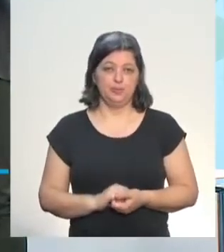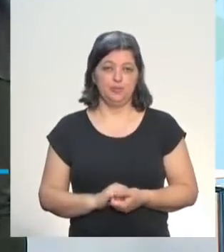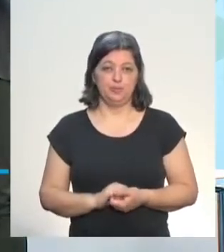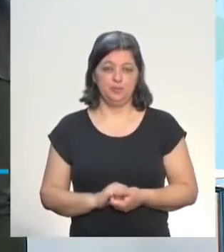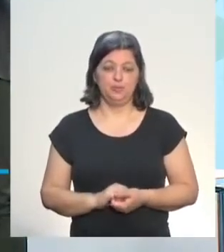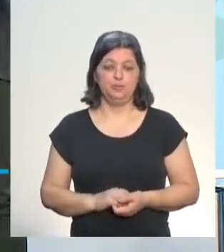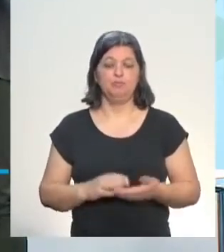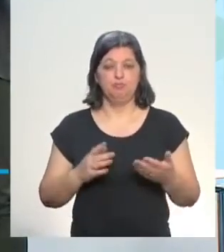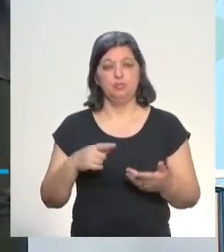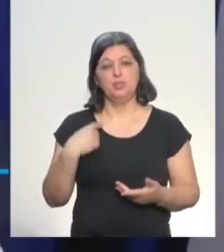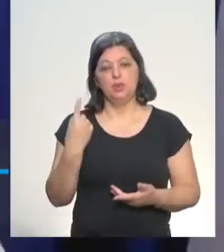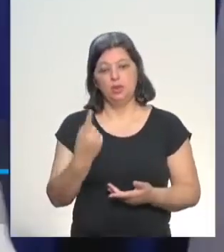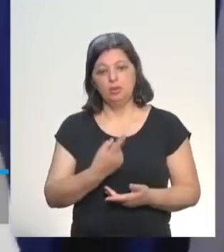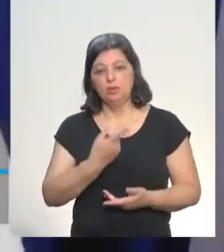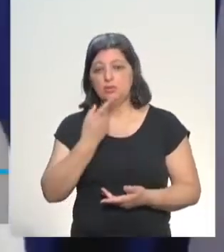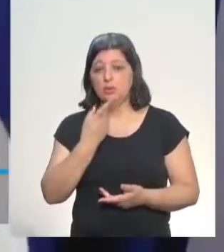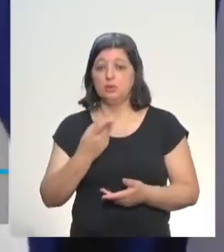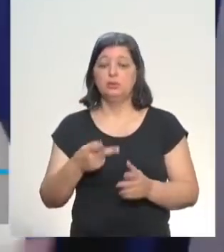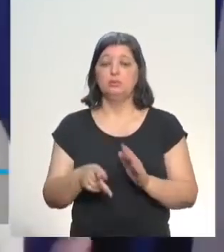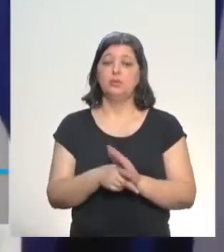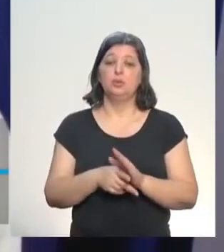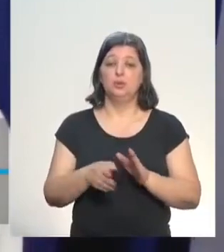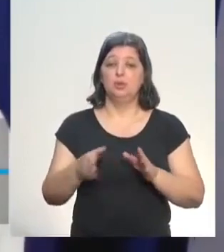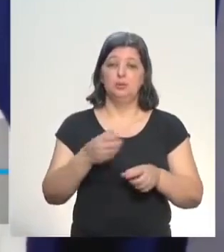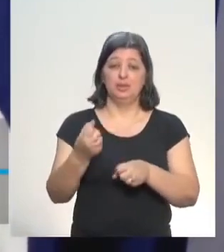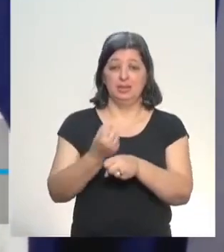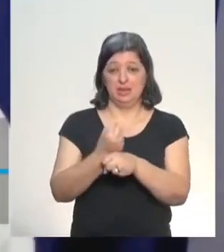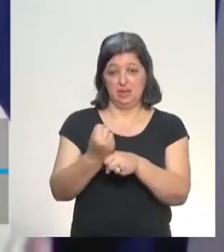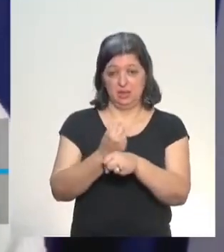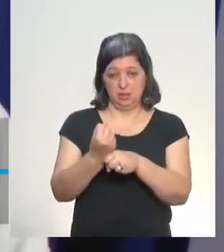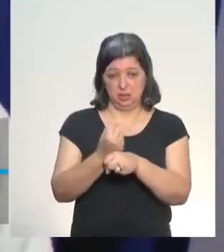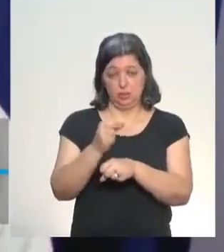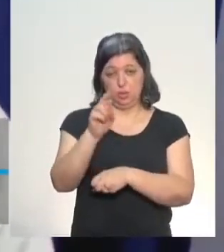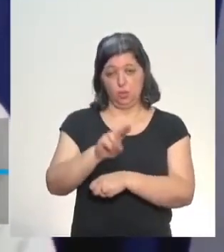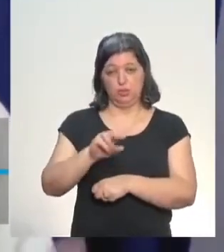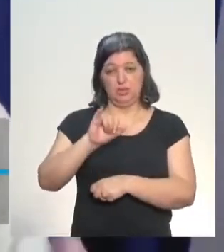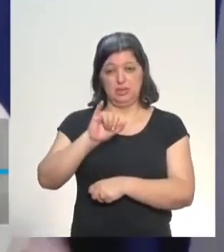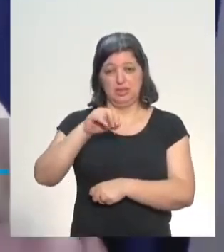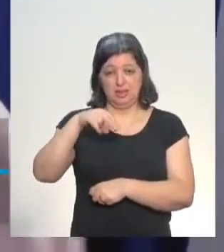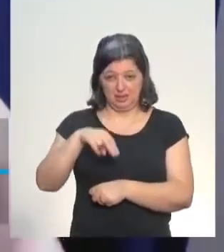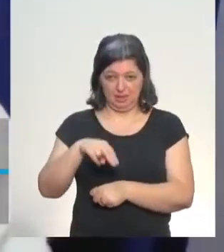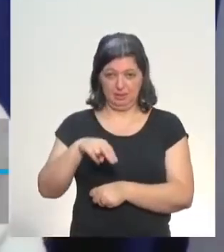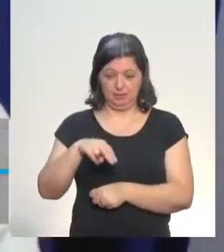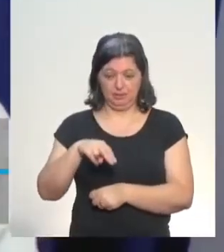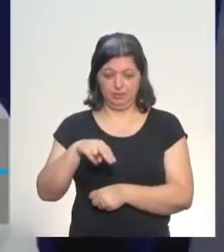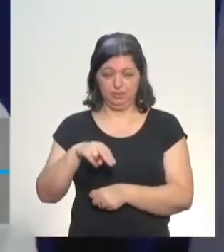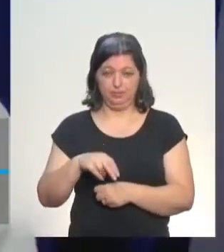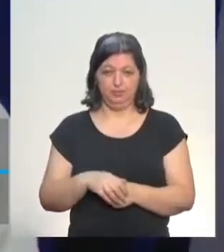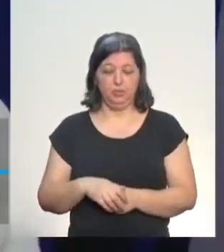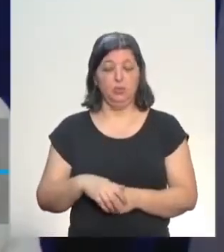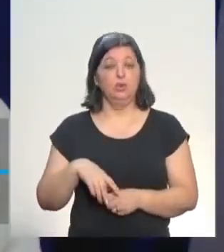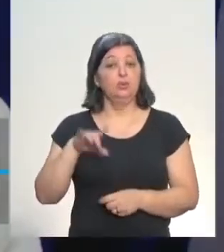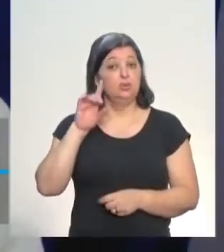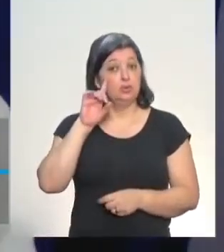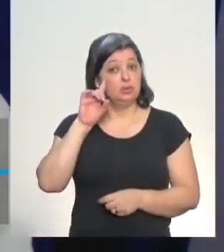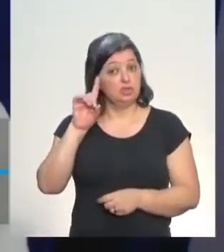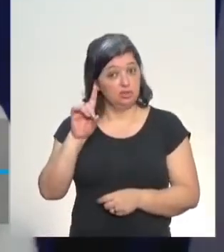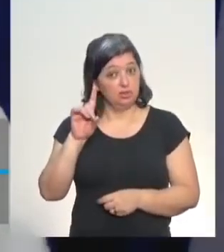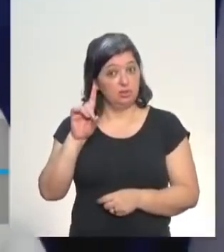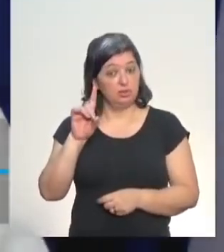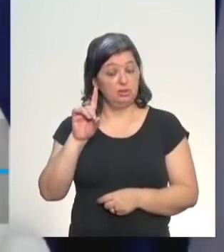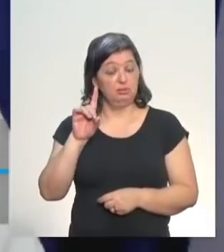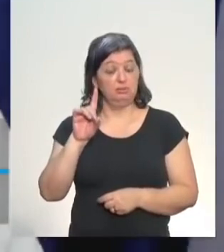para falar de anos, a gente usa o in para usar. Quando for a data específica, você vai usar o